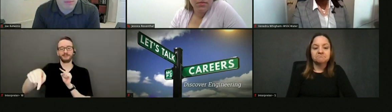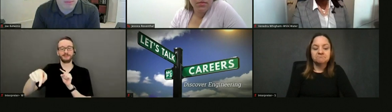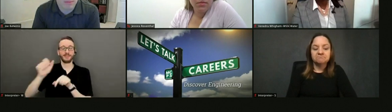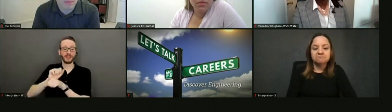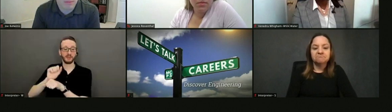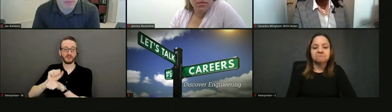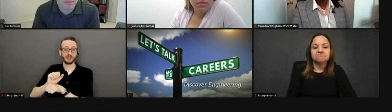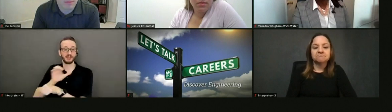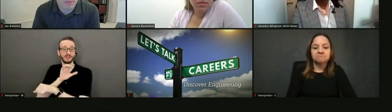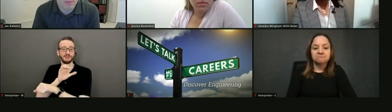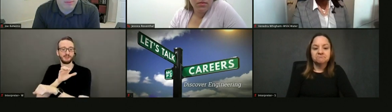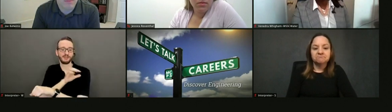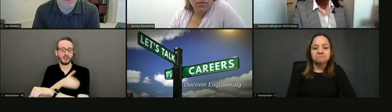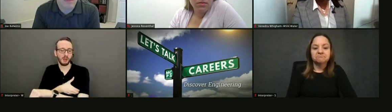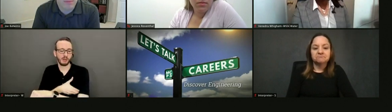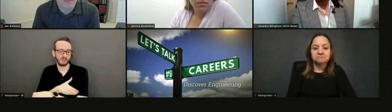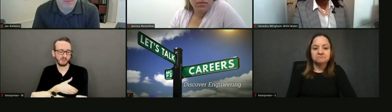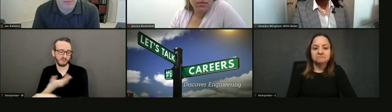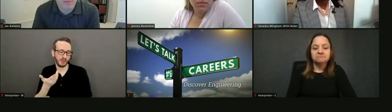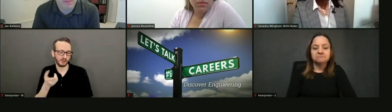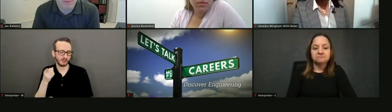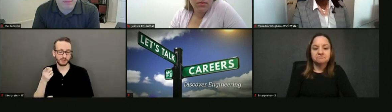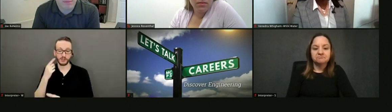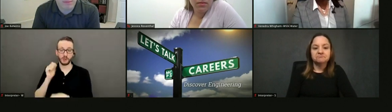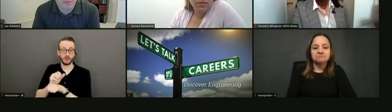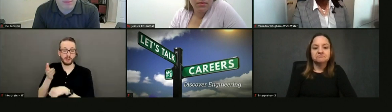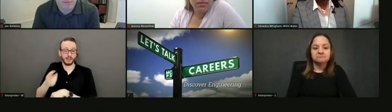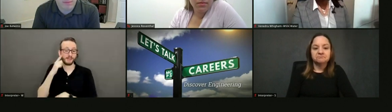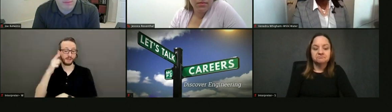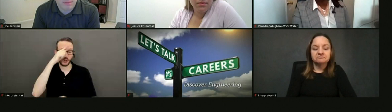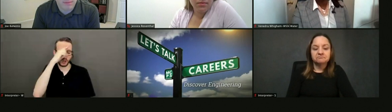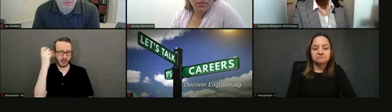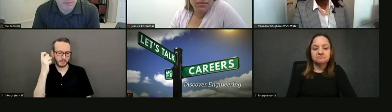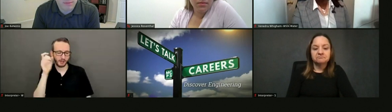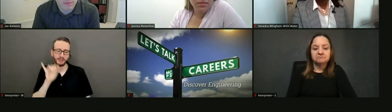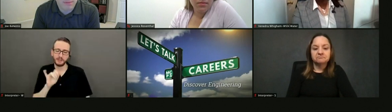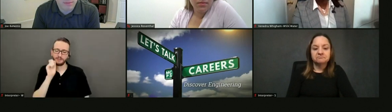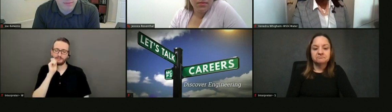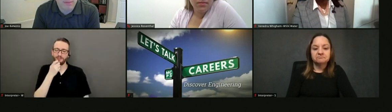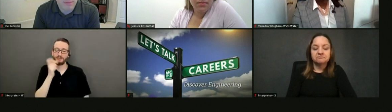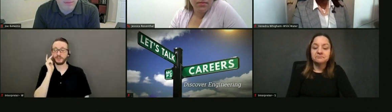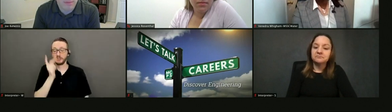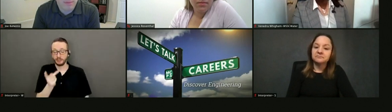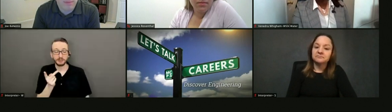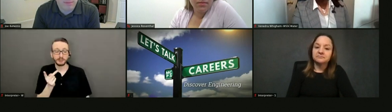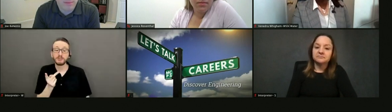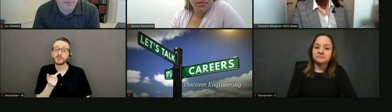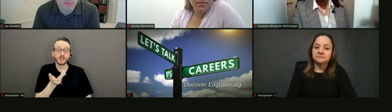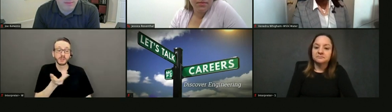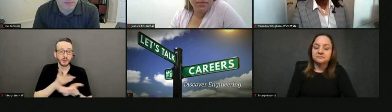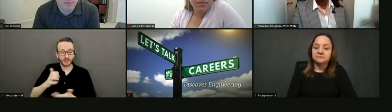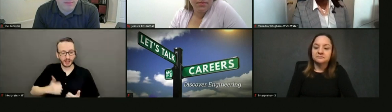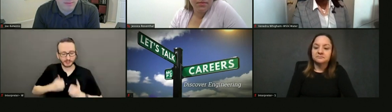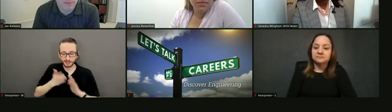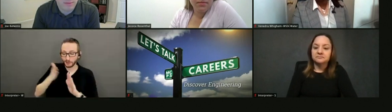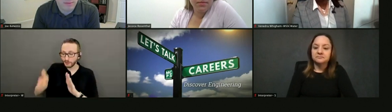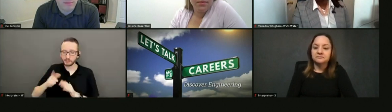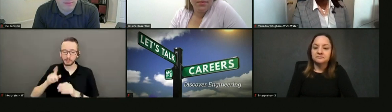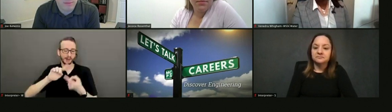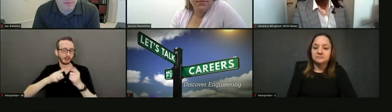worked at the power grid for a summer. And that was really interesting to see. So, yeah, talk to your neighbors and your friends.